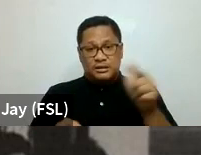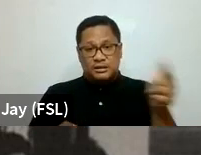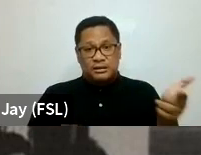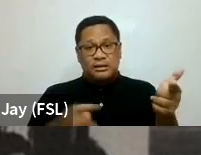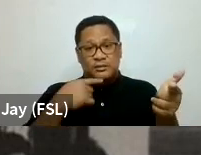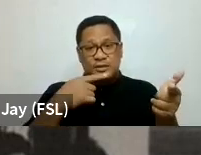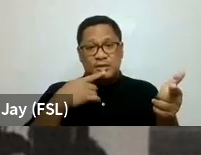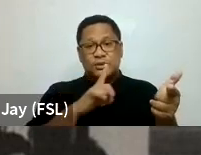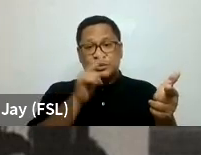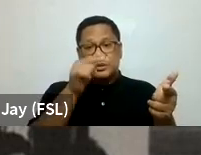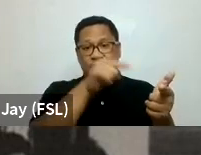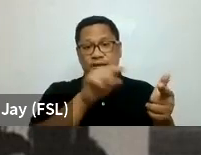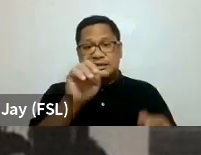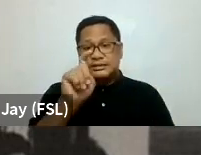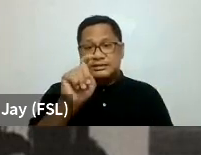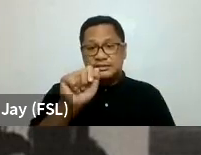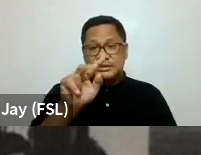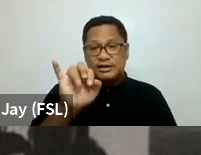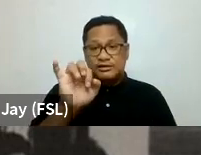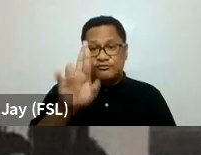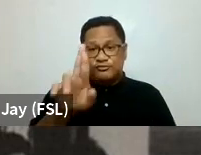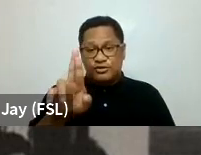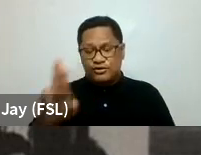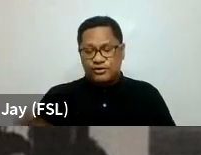with Xavier,